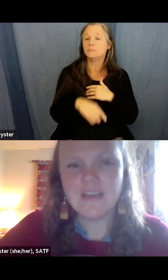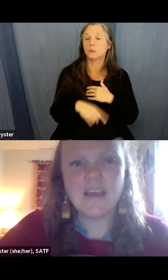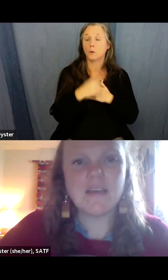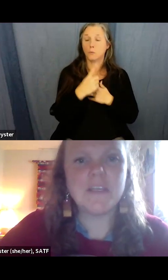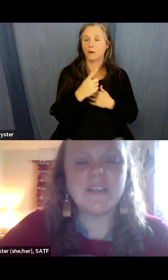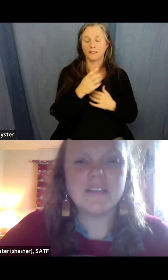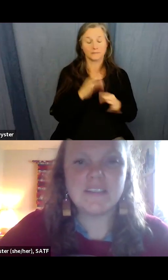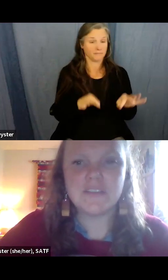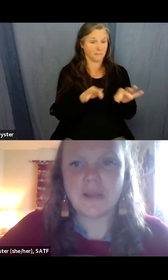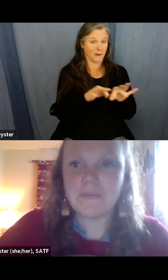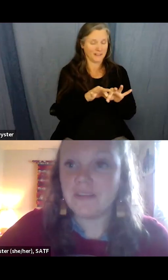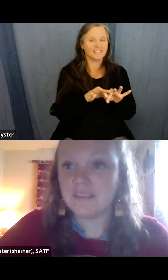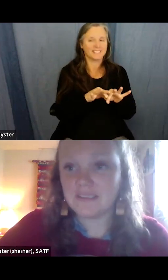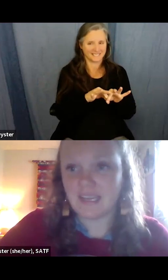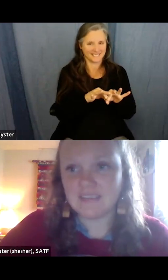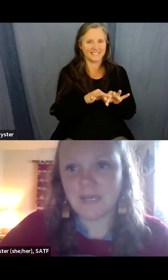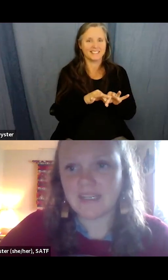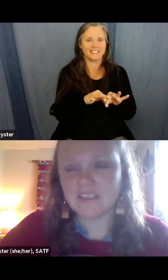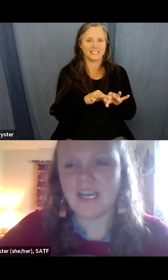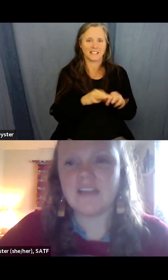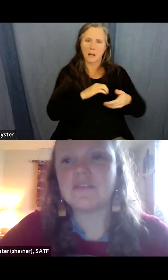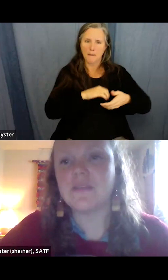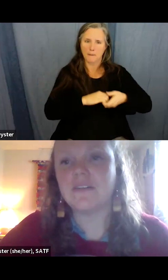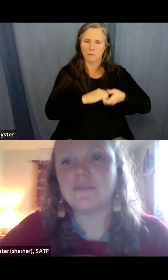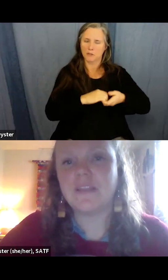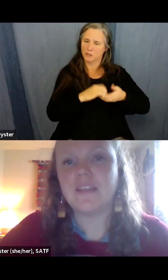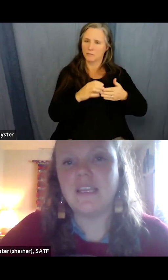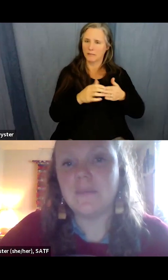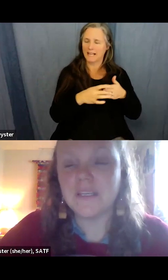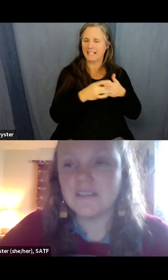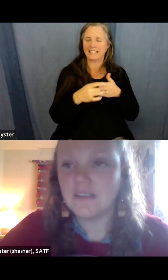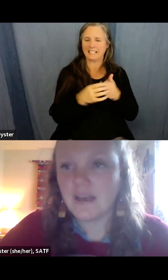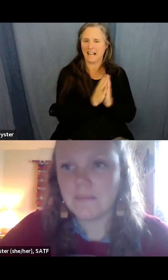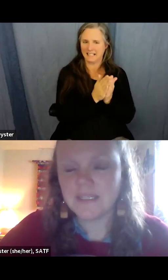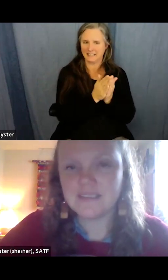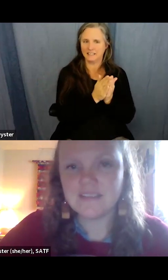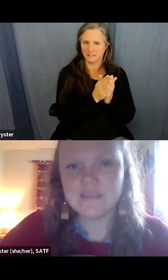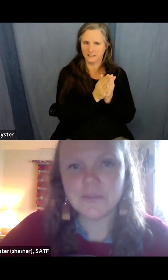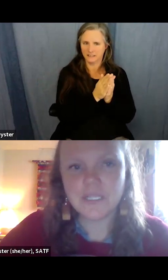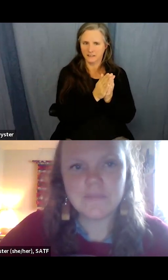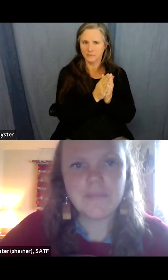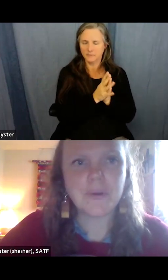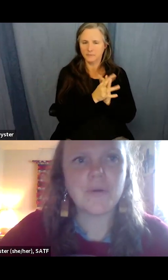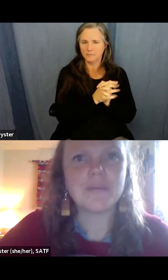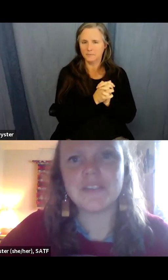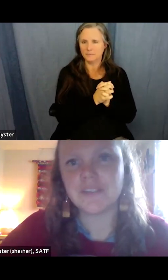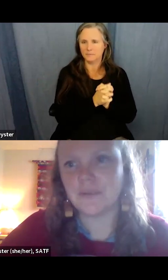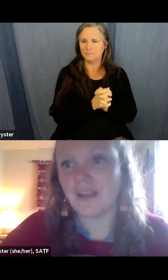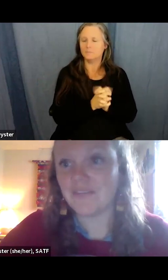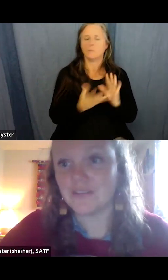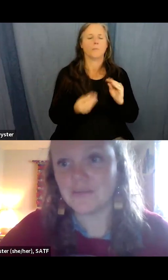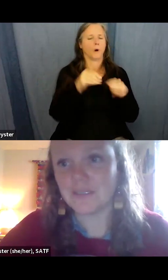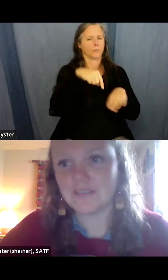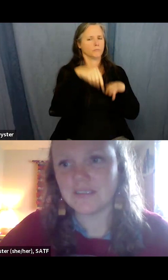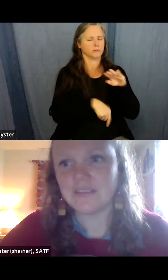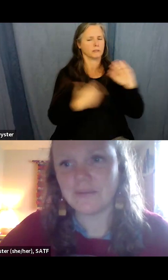resources. Eli is going to drop the slides back in the chat. Those went out with the email I sent this morning, but want to make sure you all